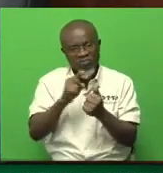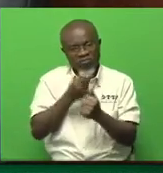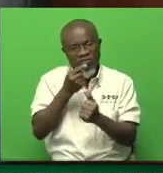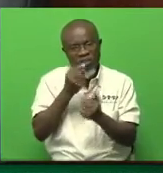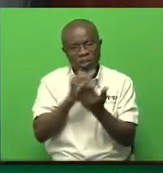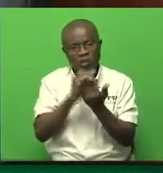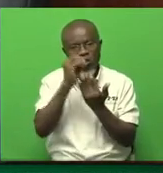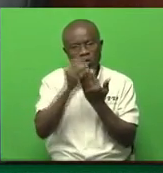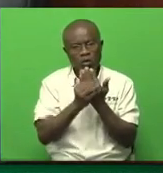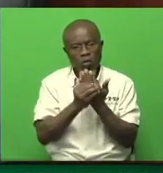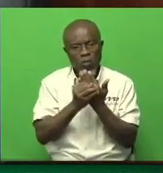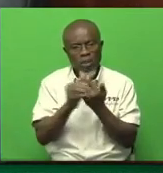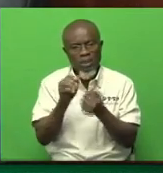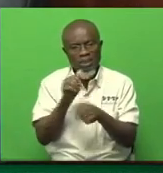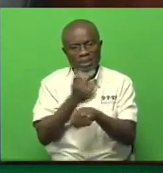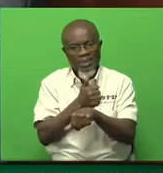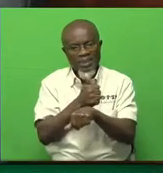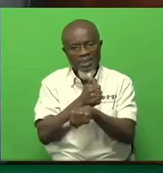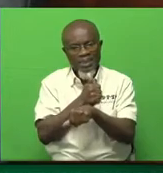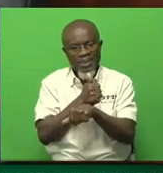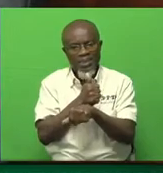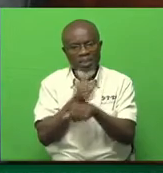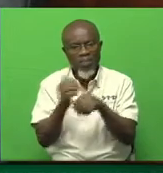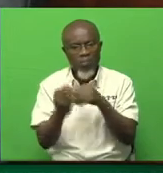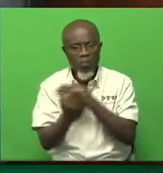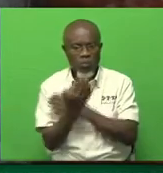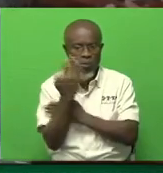at 10 00 am